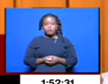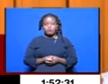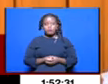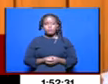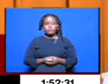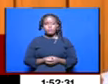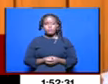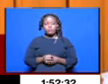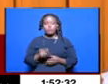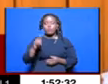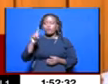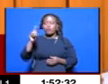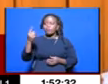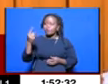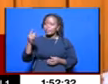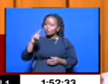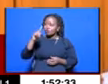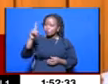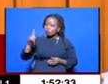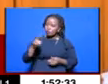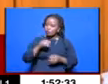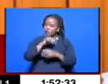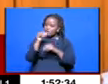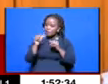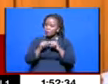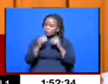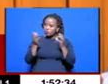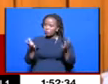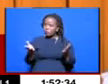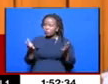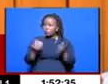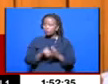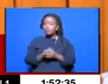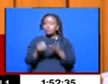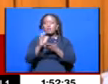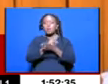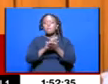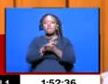The first question is regarding the basic structure,